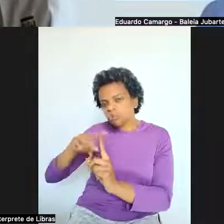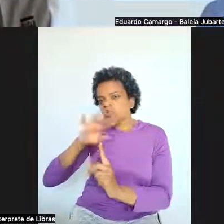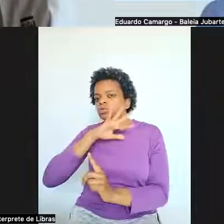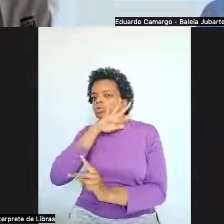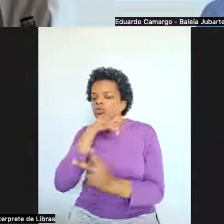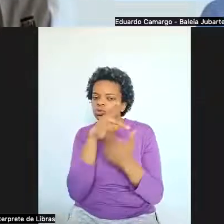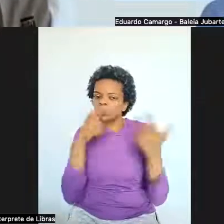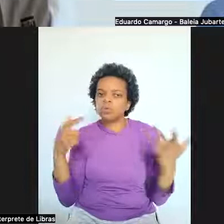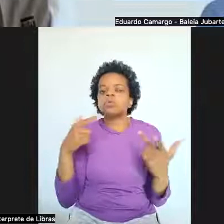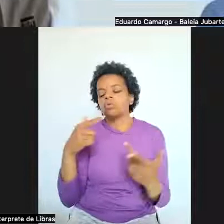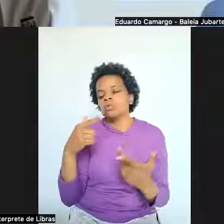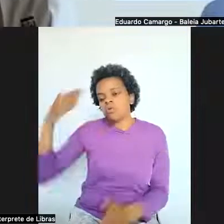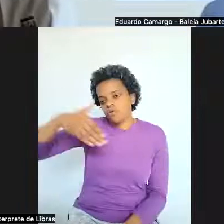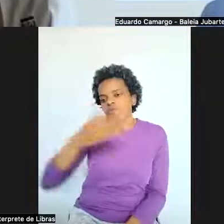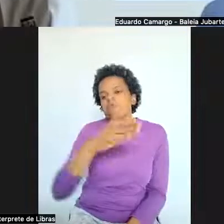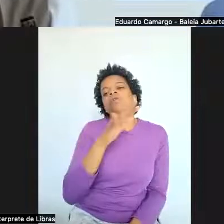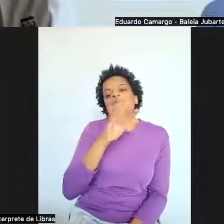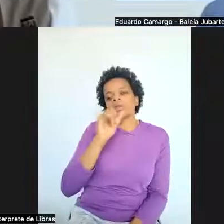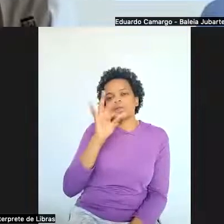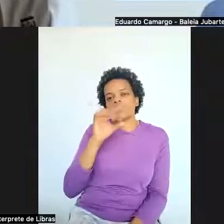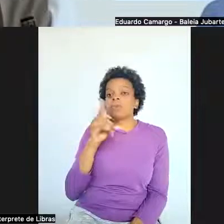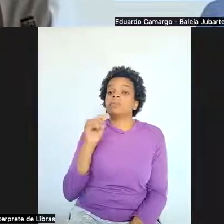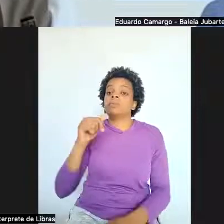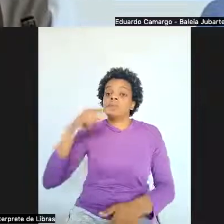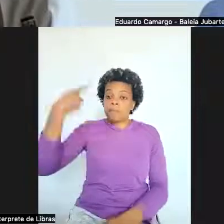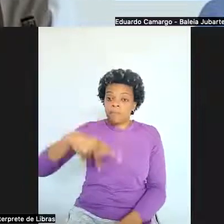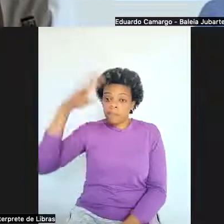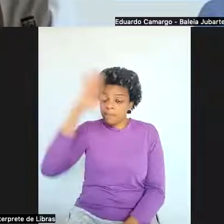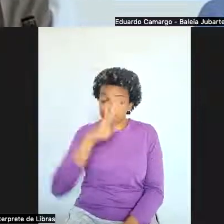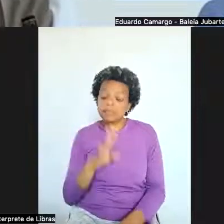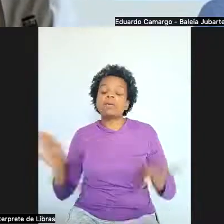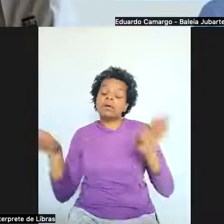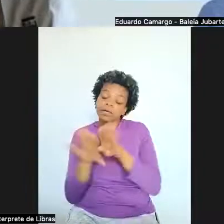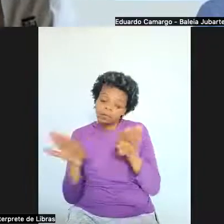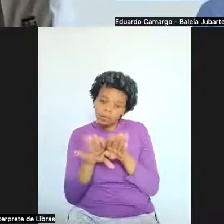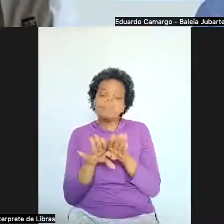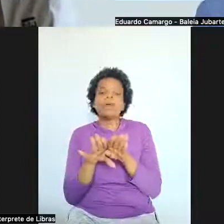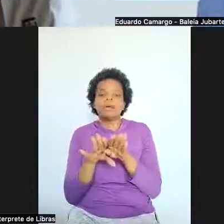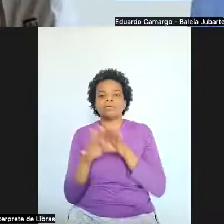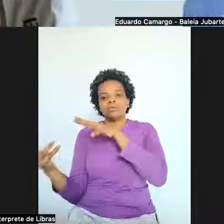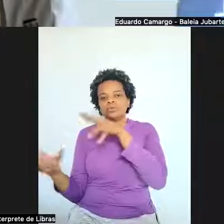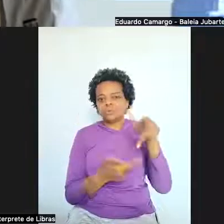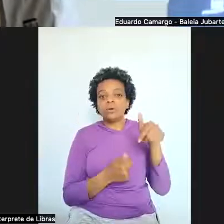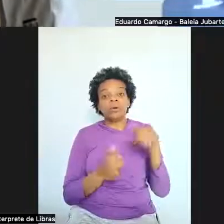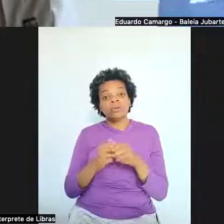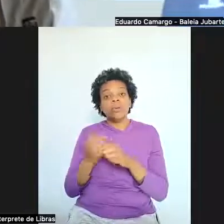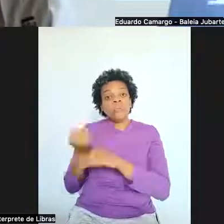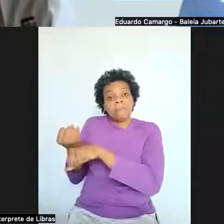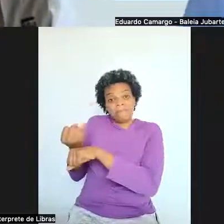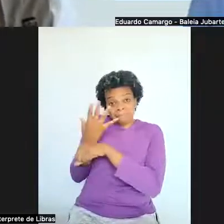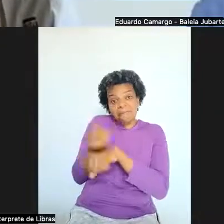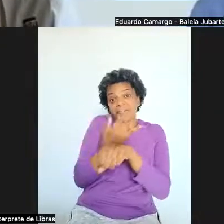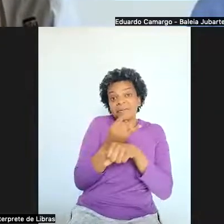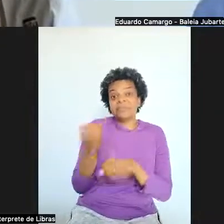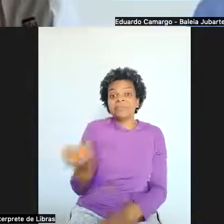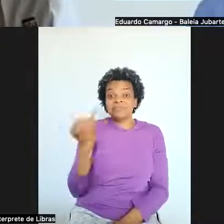improvement in the process of the evaluation of the spinning dolphin in Brazil. Come on, Dudu, that's it. Humpback whale, tell us a